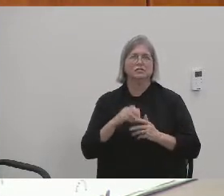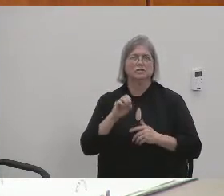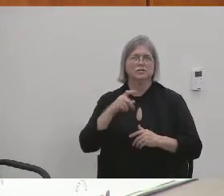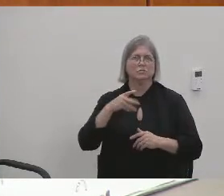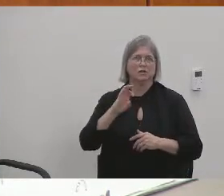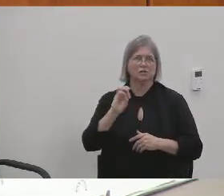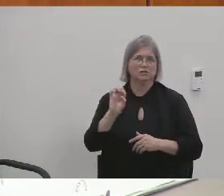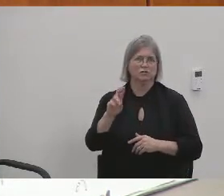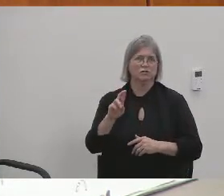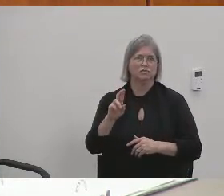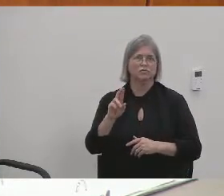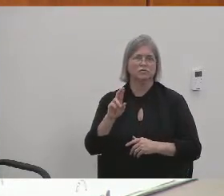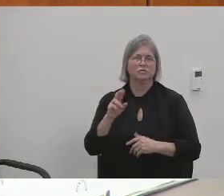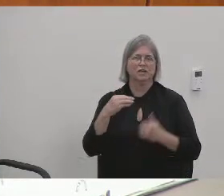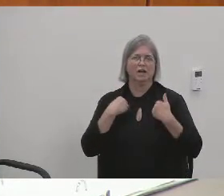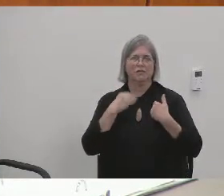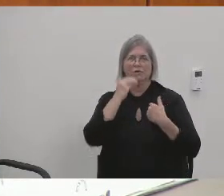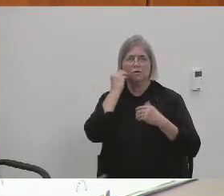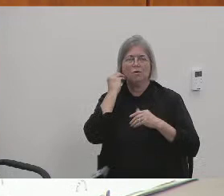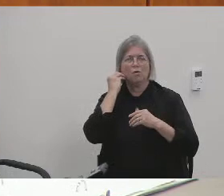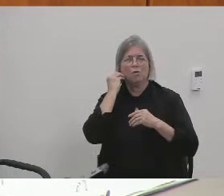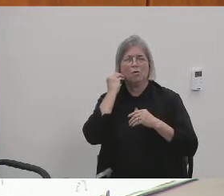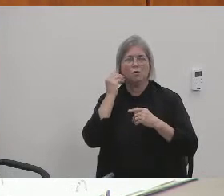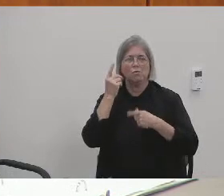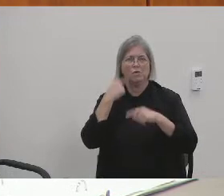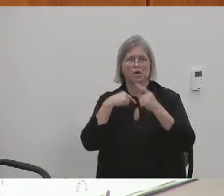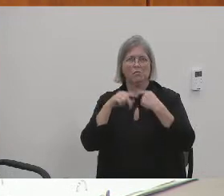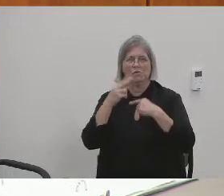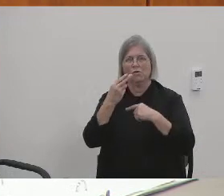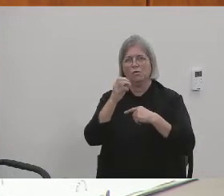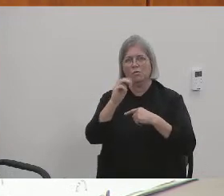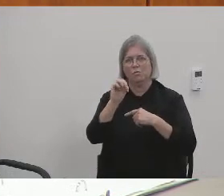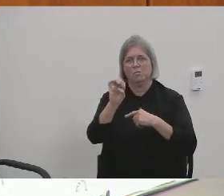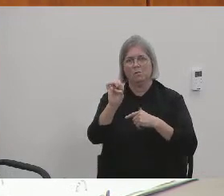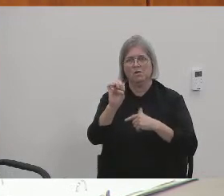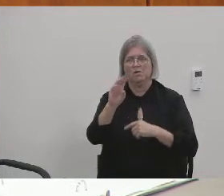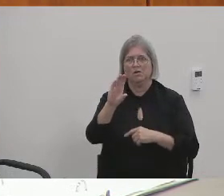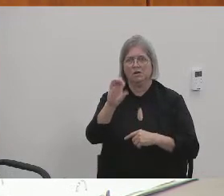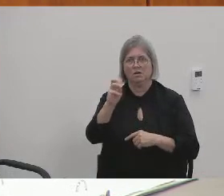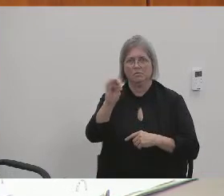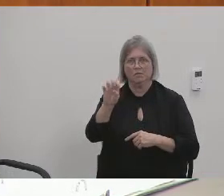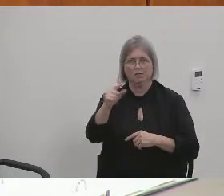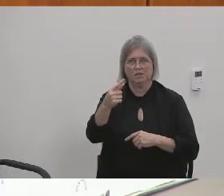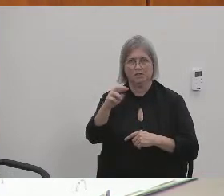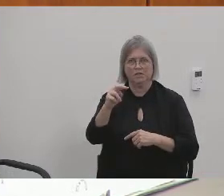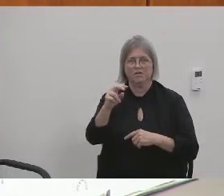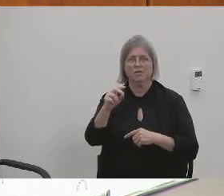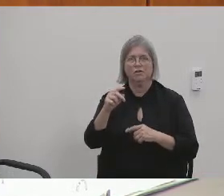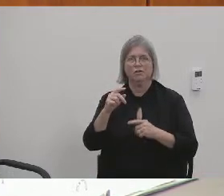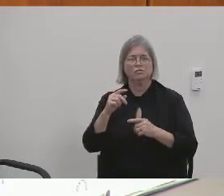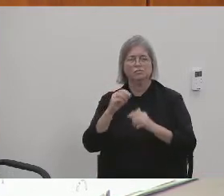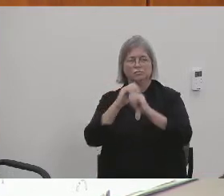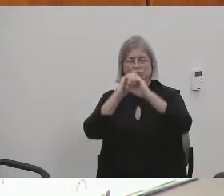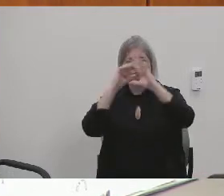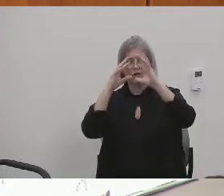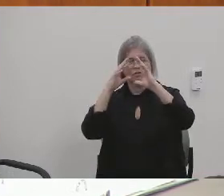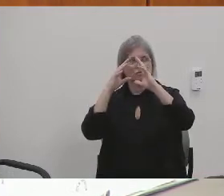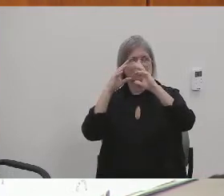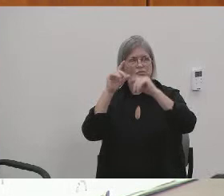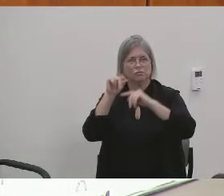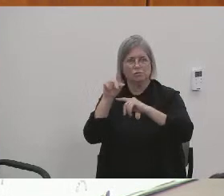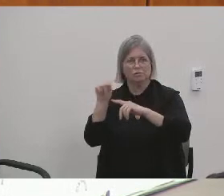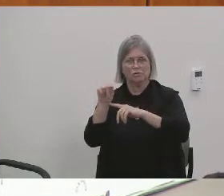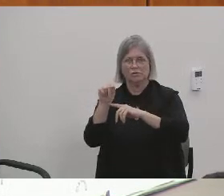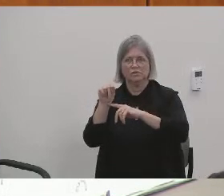do have Homecoming Reimagined for 2020. There is a video. I do have a prepared statement about the